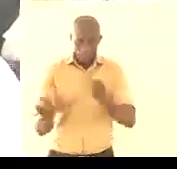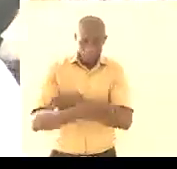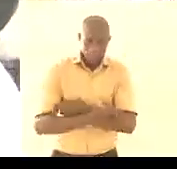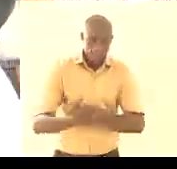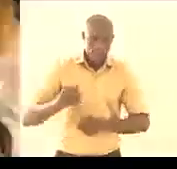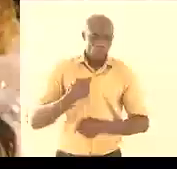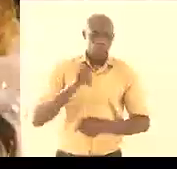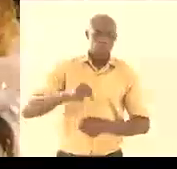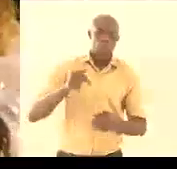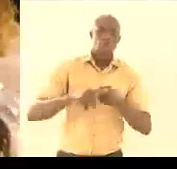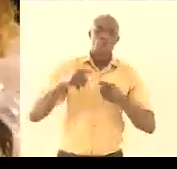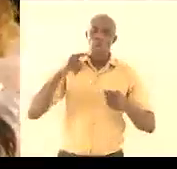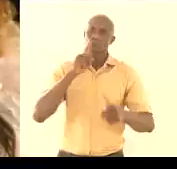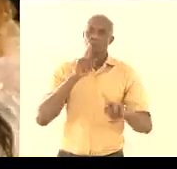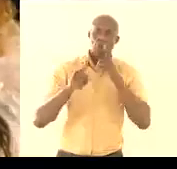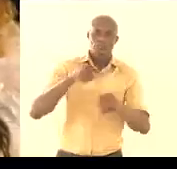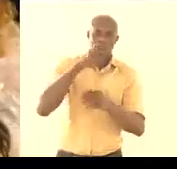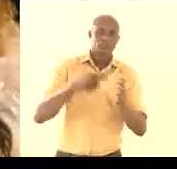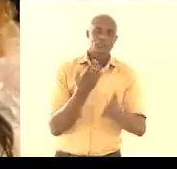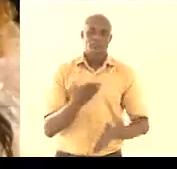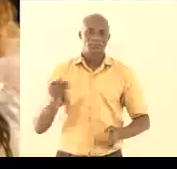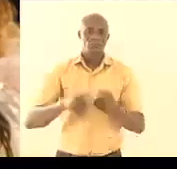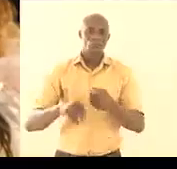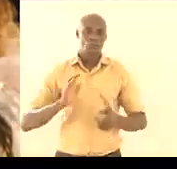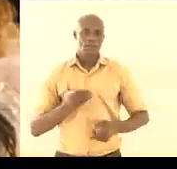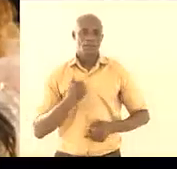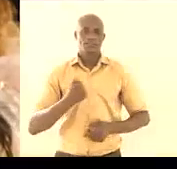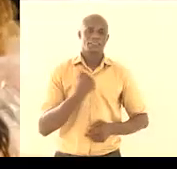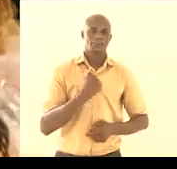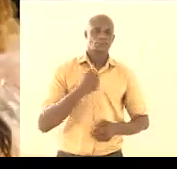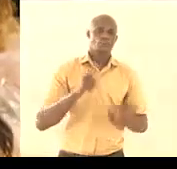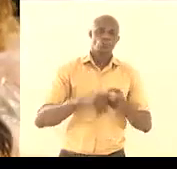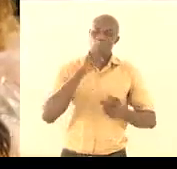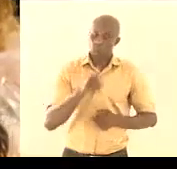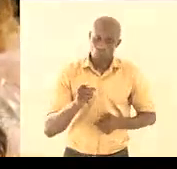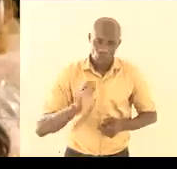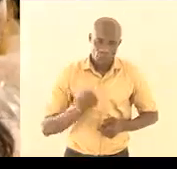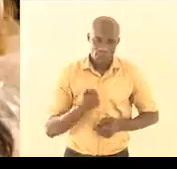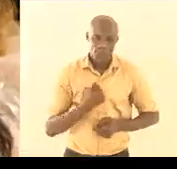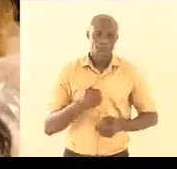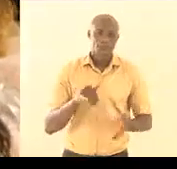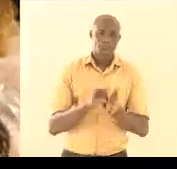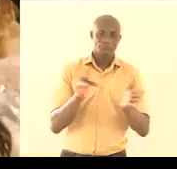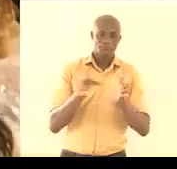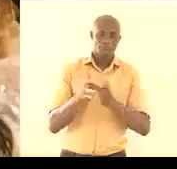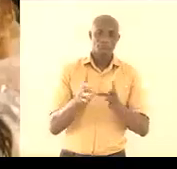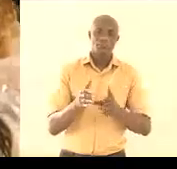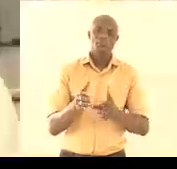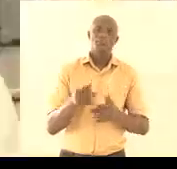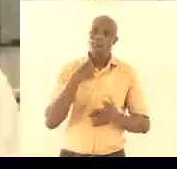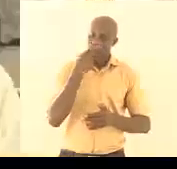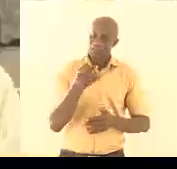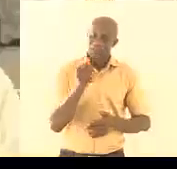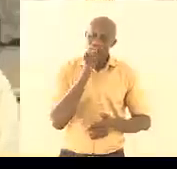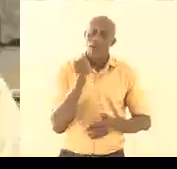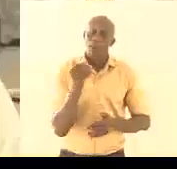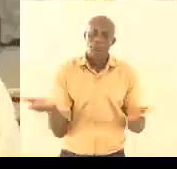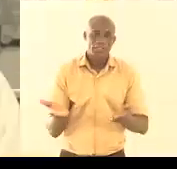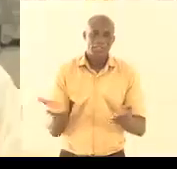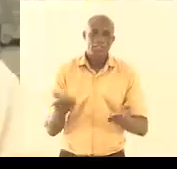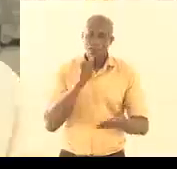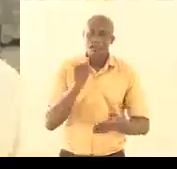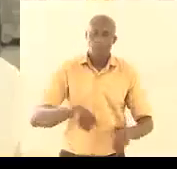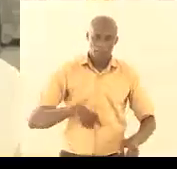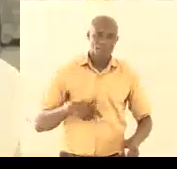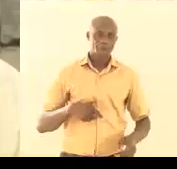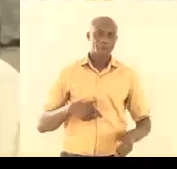Every day we need to be reciting these things to ourselves. We assure ourselves that Jesus says, I am here, I am